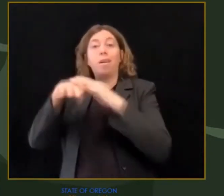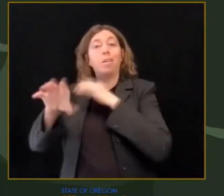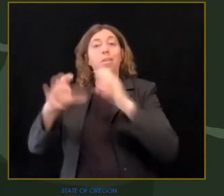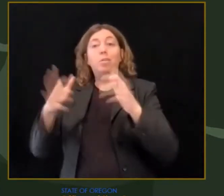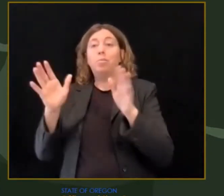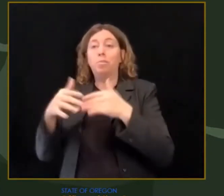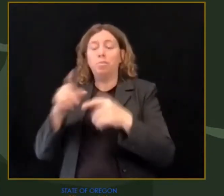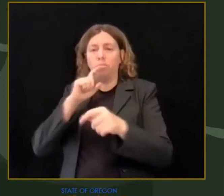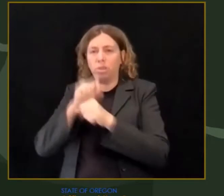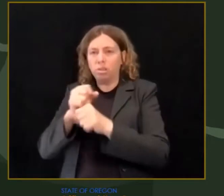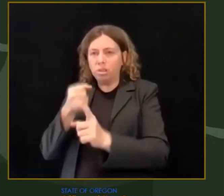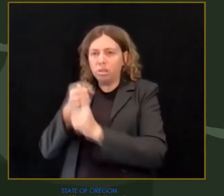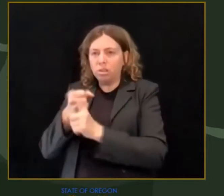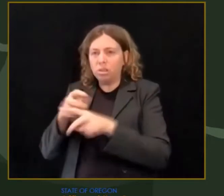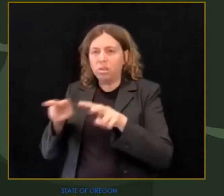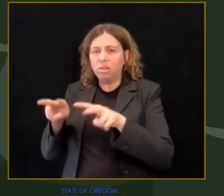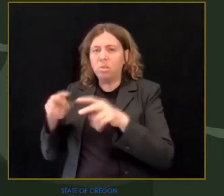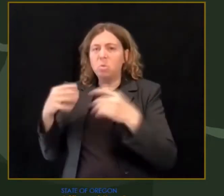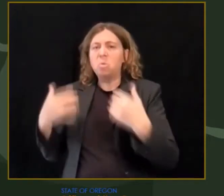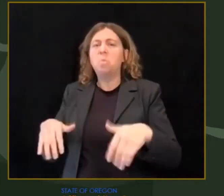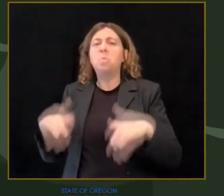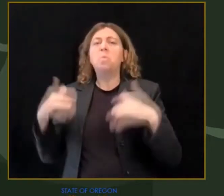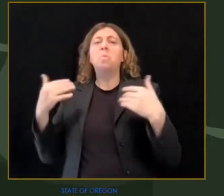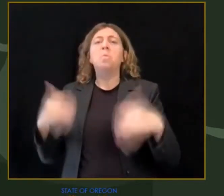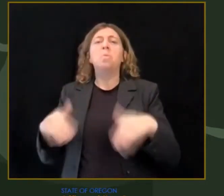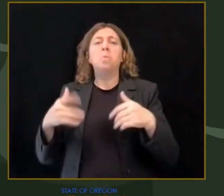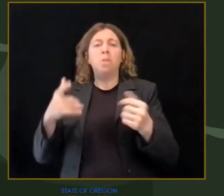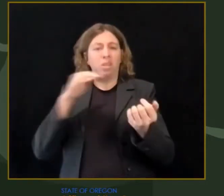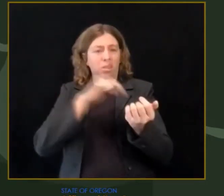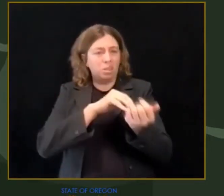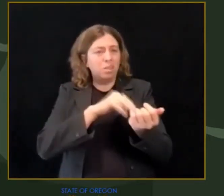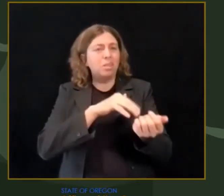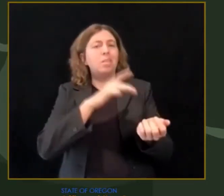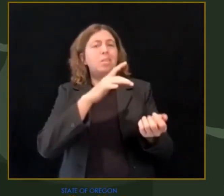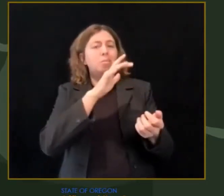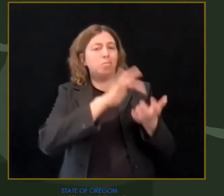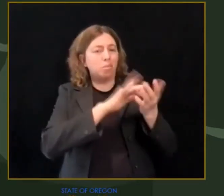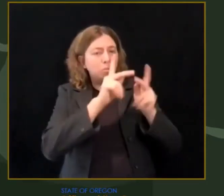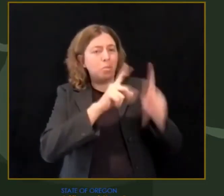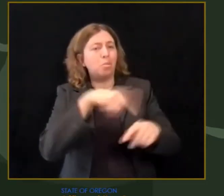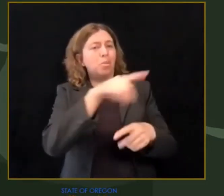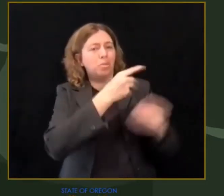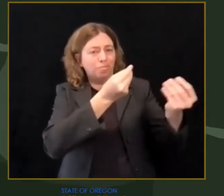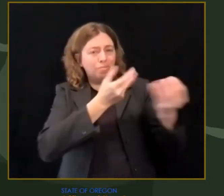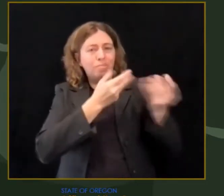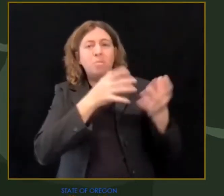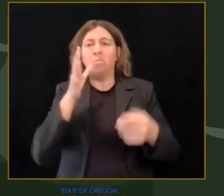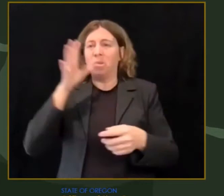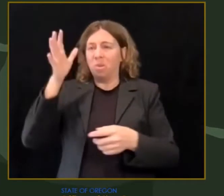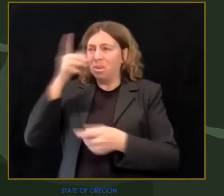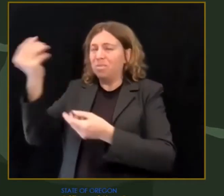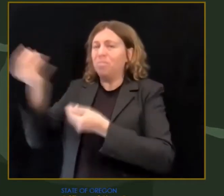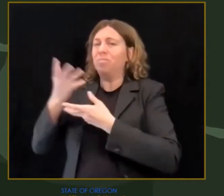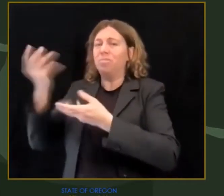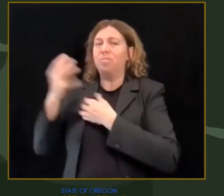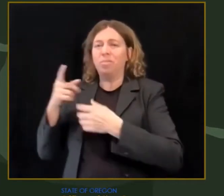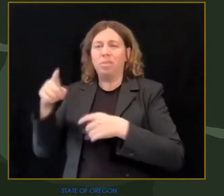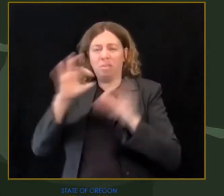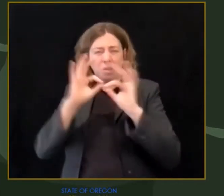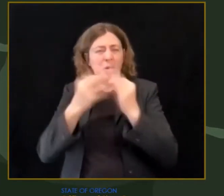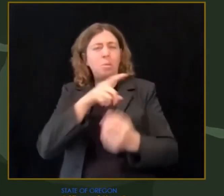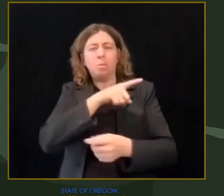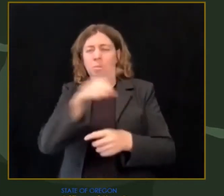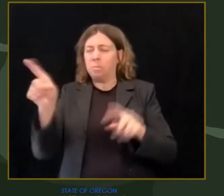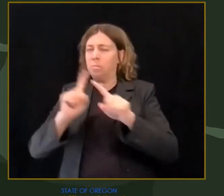hear it from teachers. I hear it from parents and families. But no one articulates the challenges